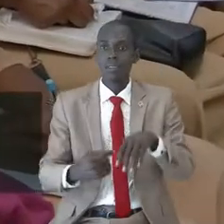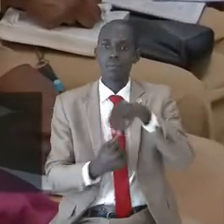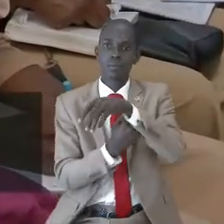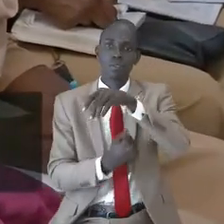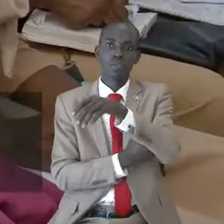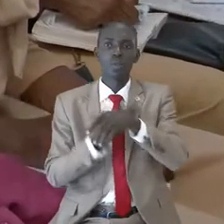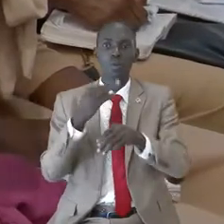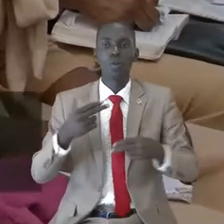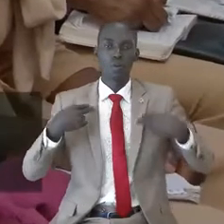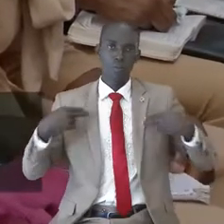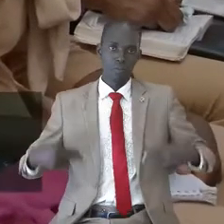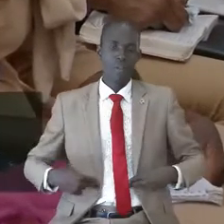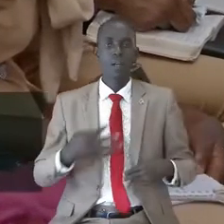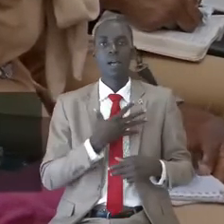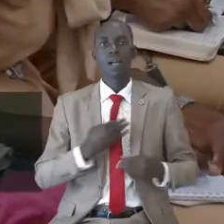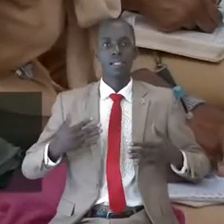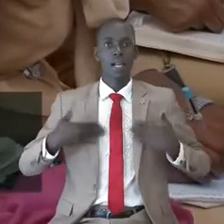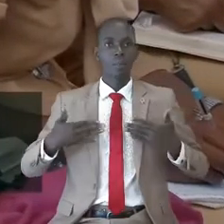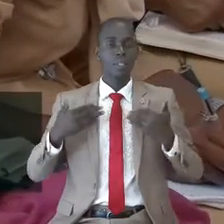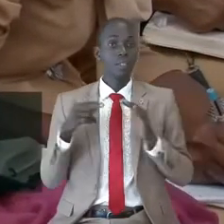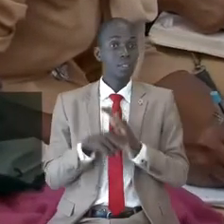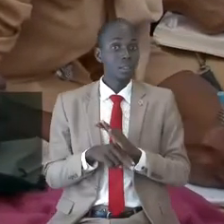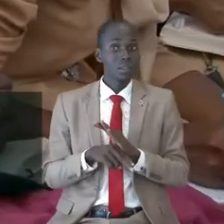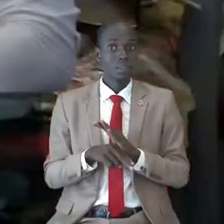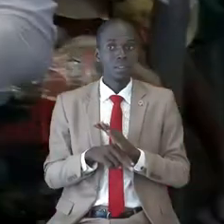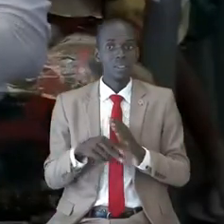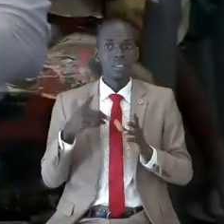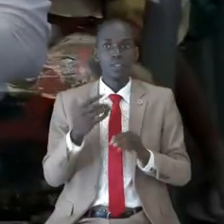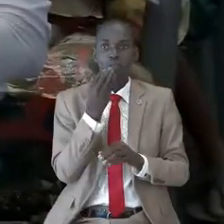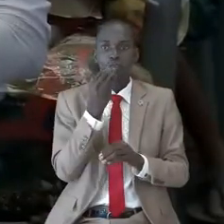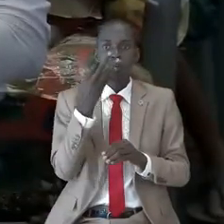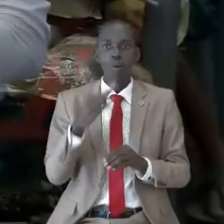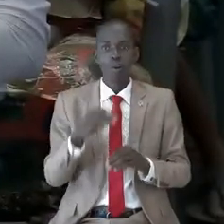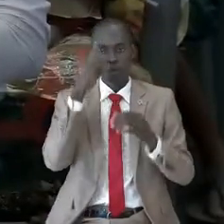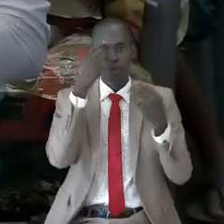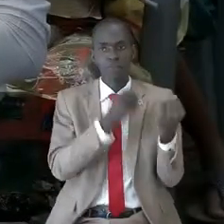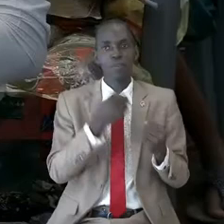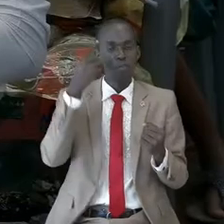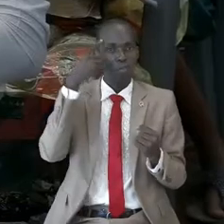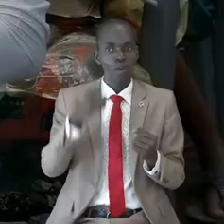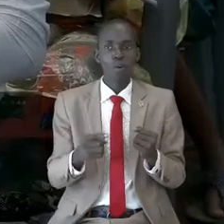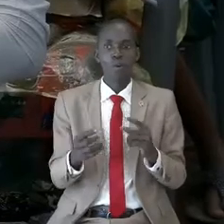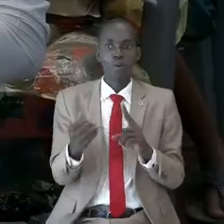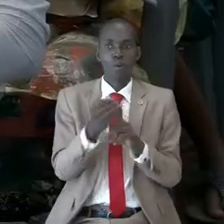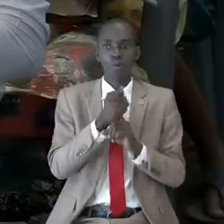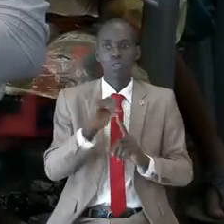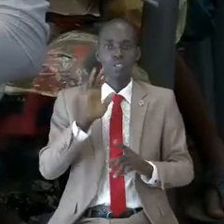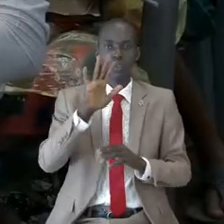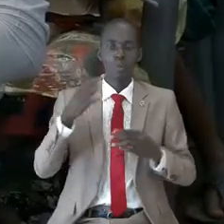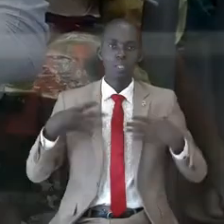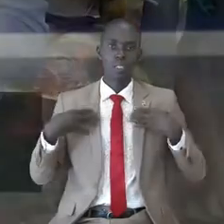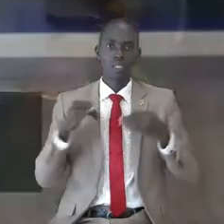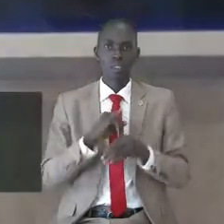food of faith for holding, keeping our healing. Number three, the